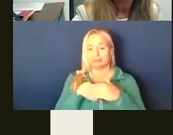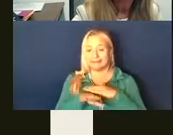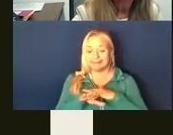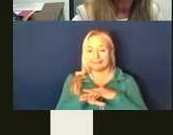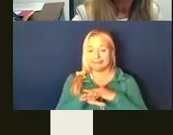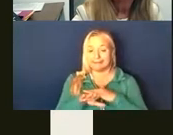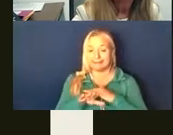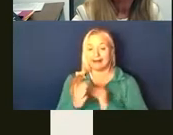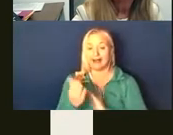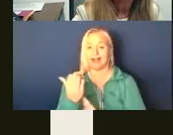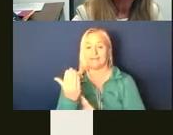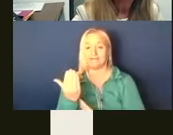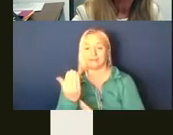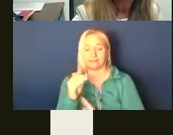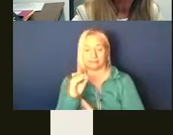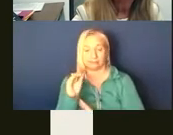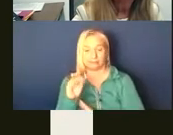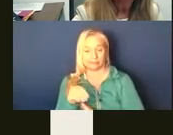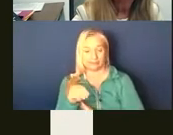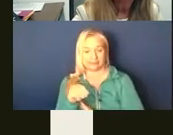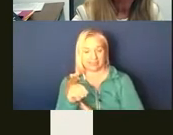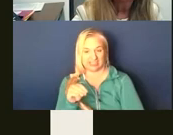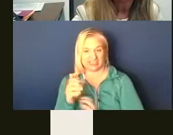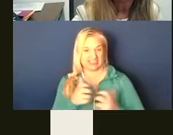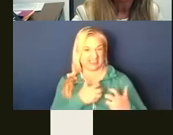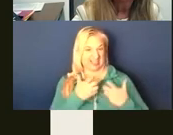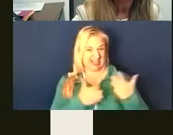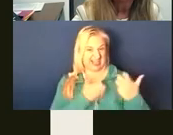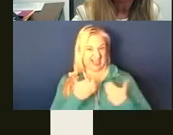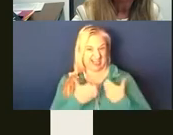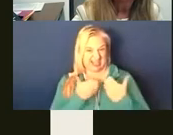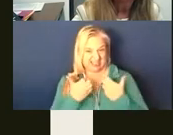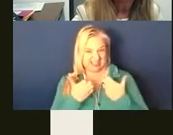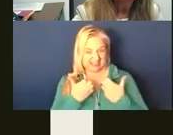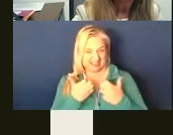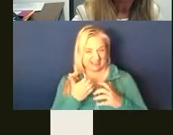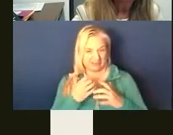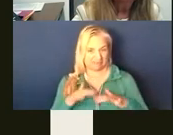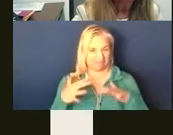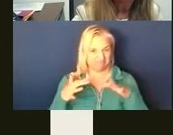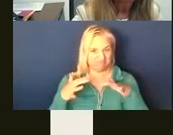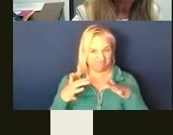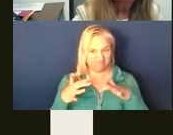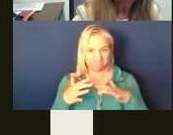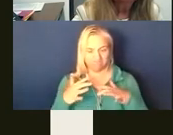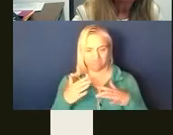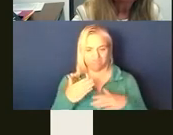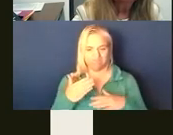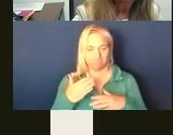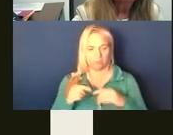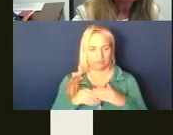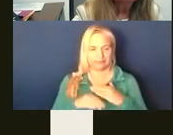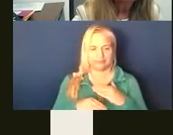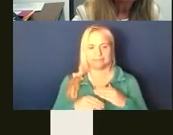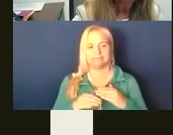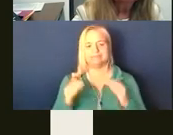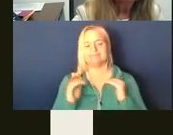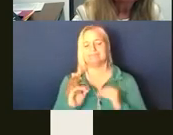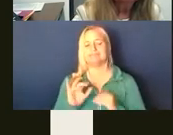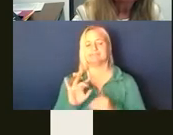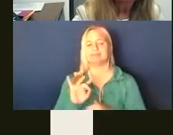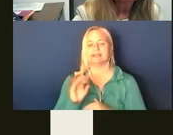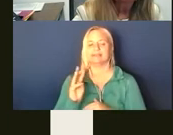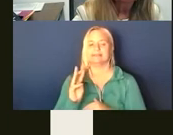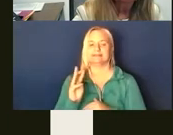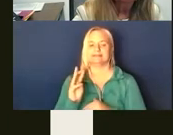and 15% were rated as aggressive or agitated. 86% of the visitors were rated as calm when they